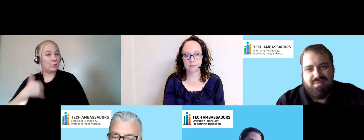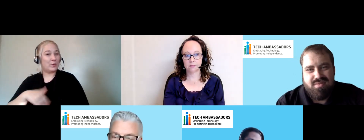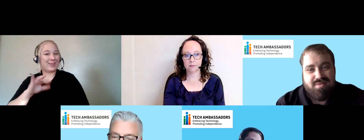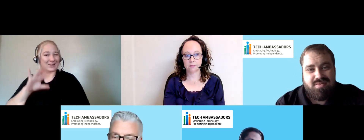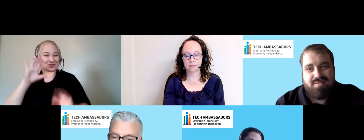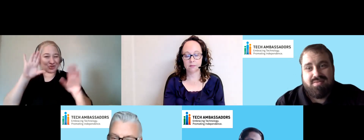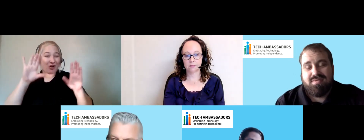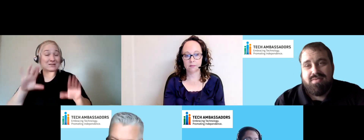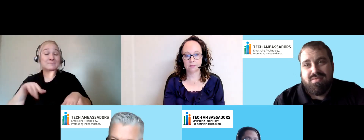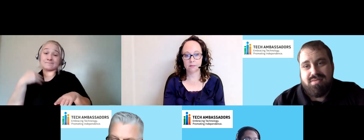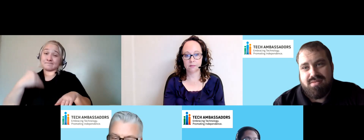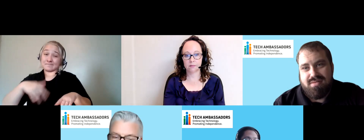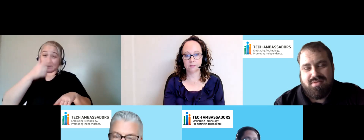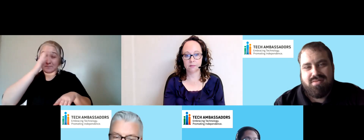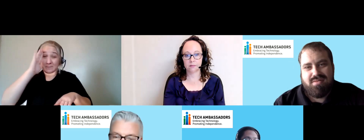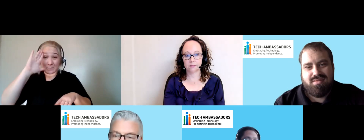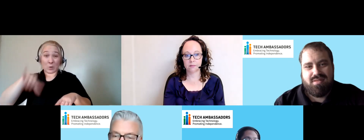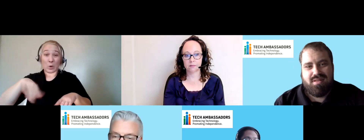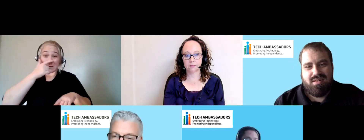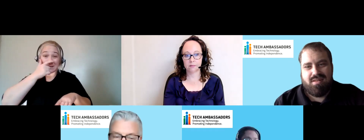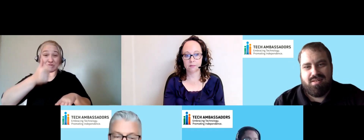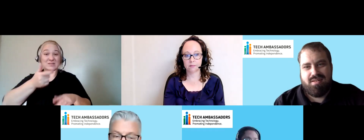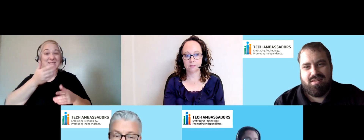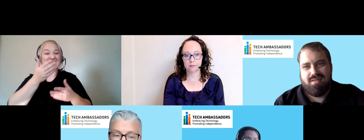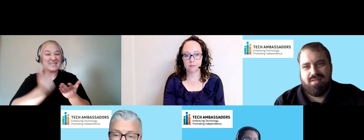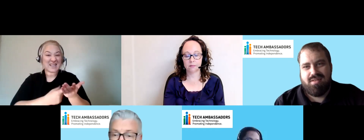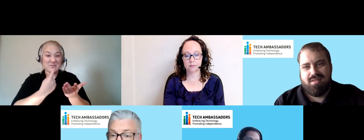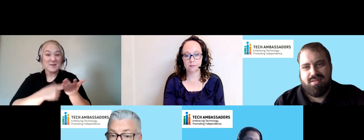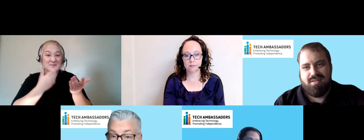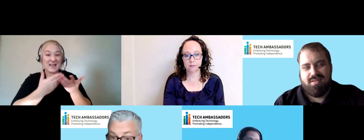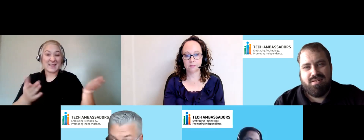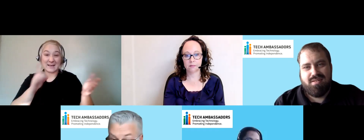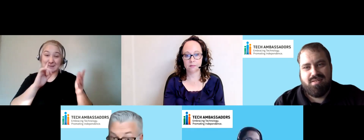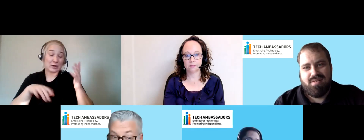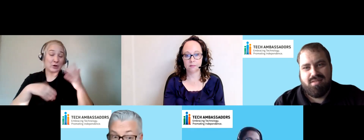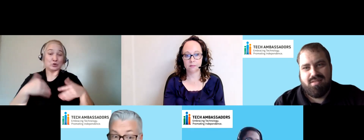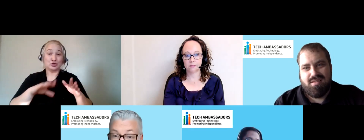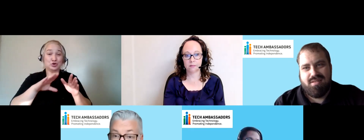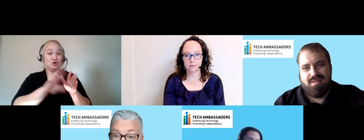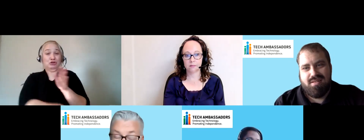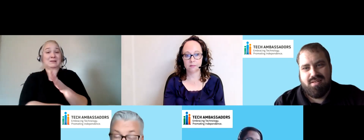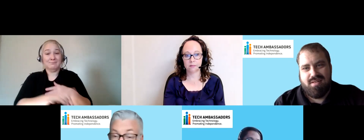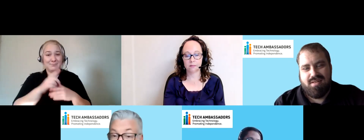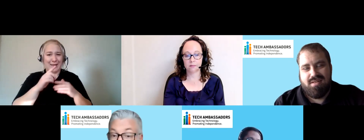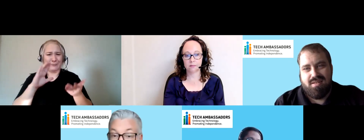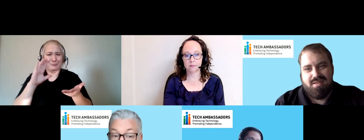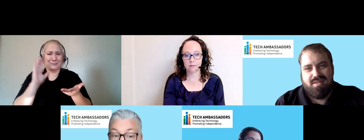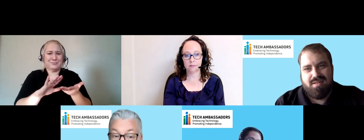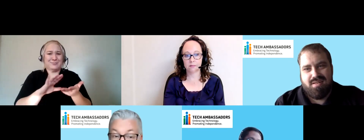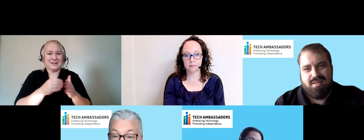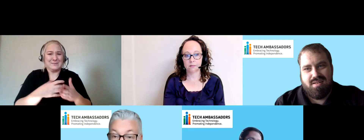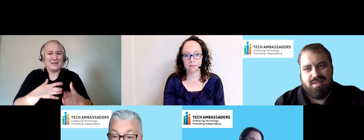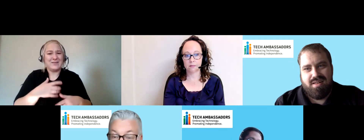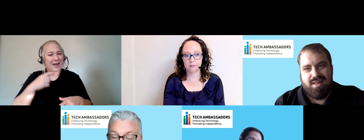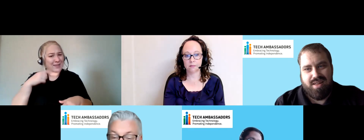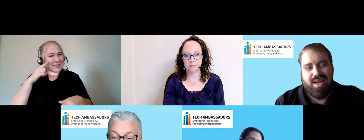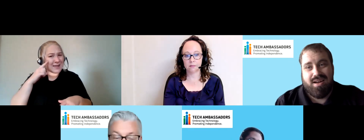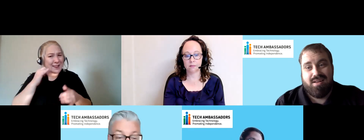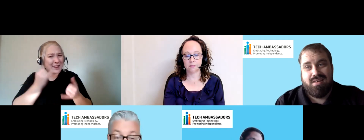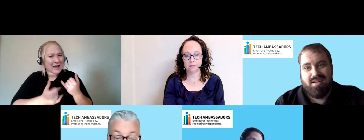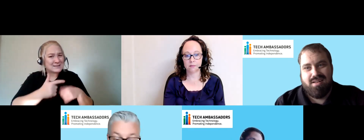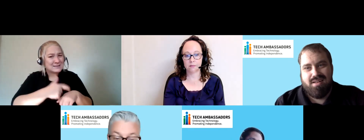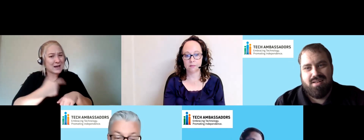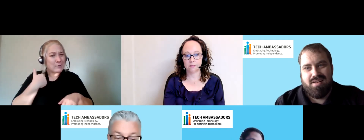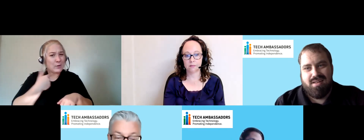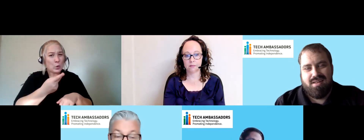that sometimes some of the things that are the least expensive, I mean, I think the last you and I looked at that, Tanner, it was under $20 on Amazon. Yeah.